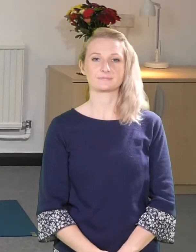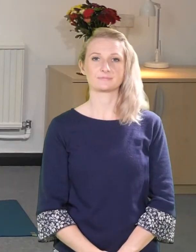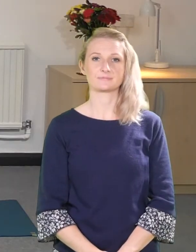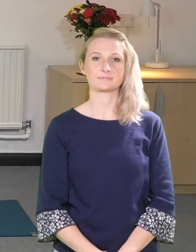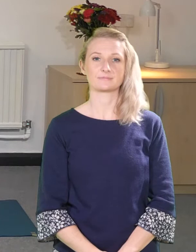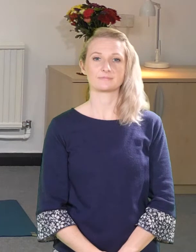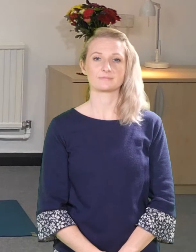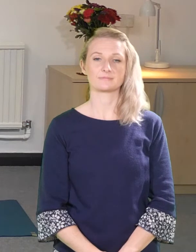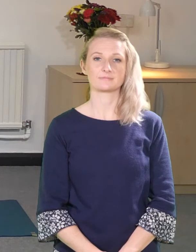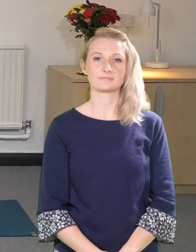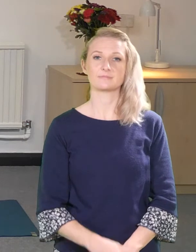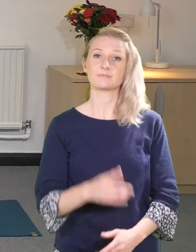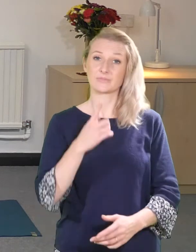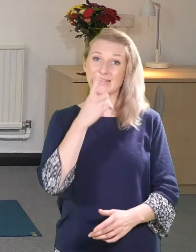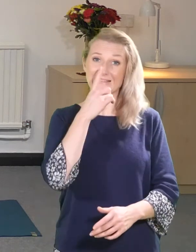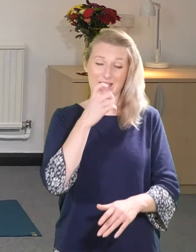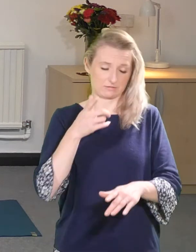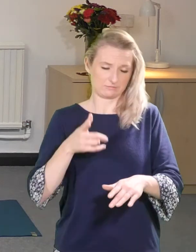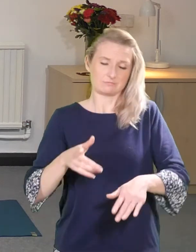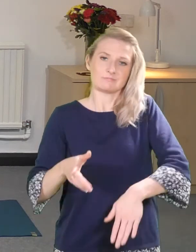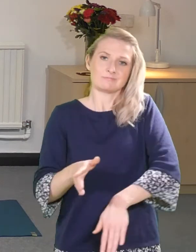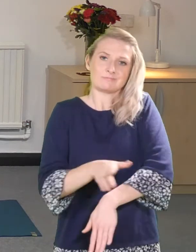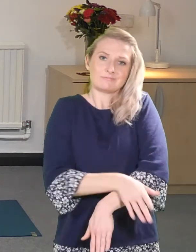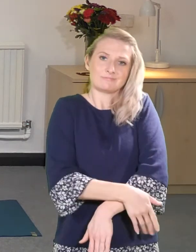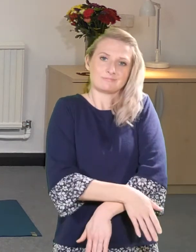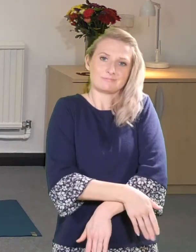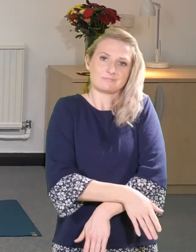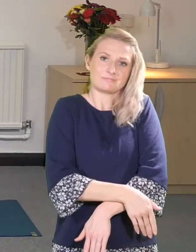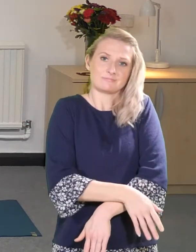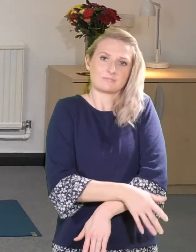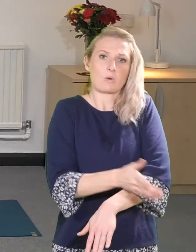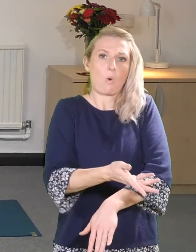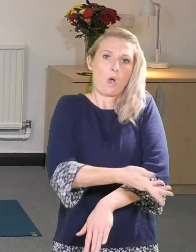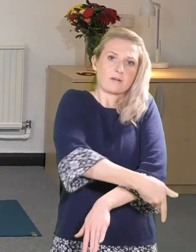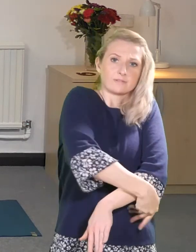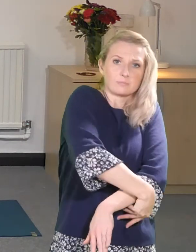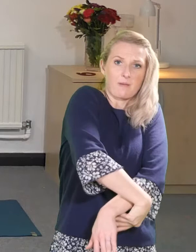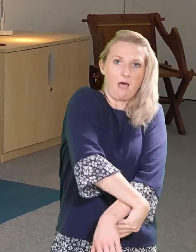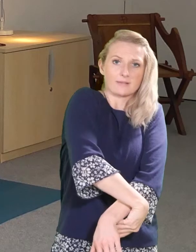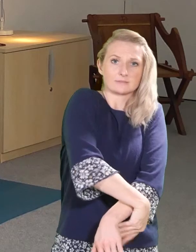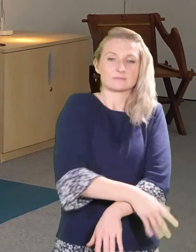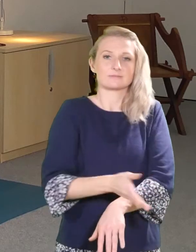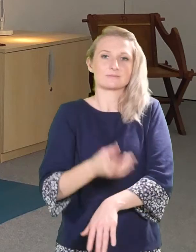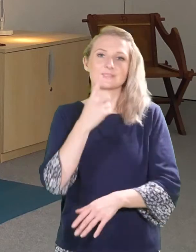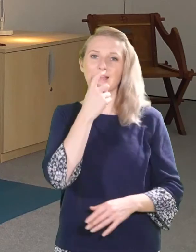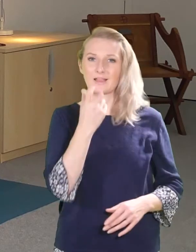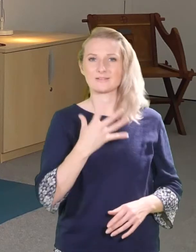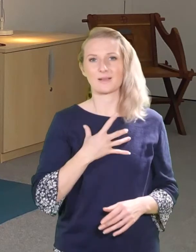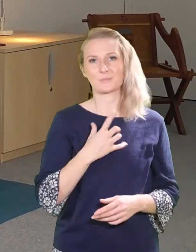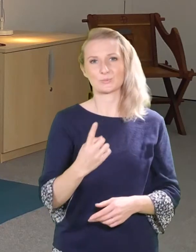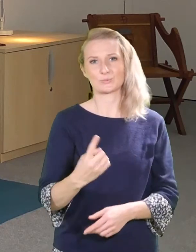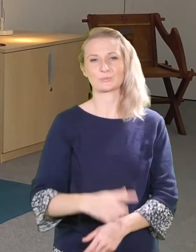And you can have your right foot here just hanging, or you could tuck it behind your left